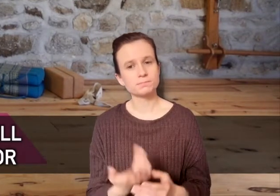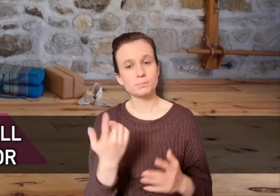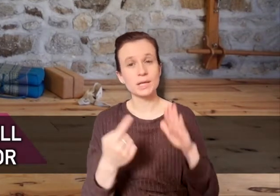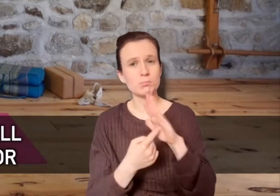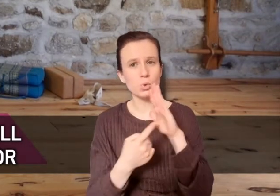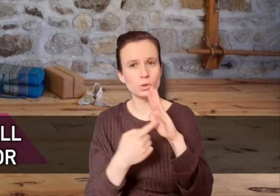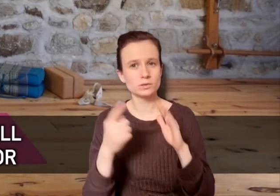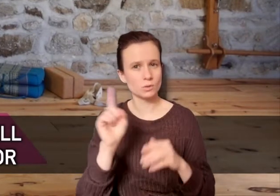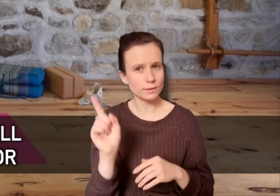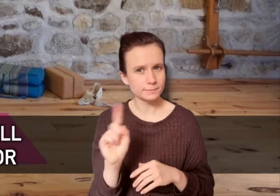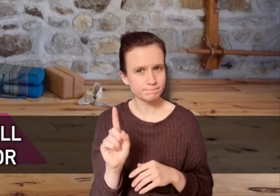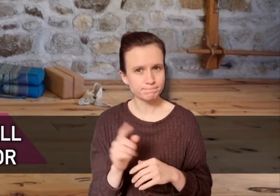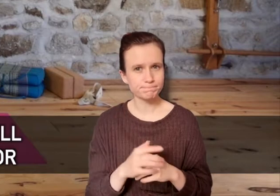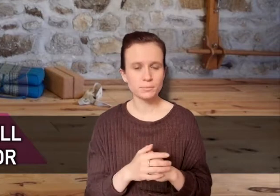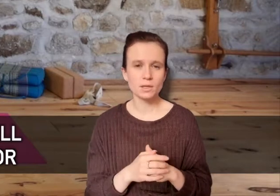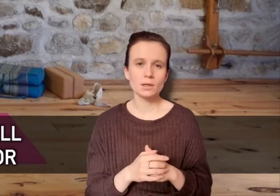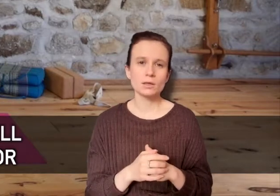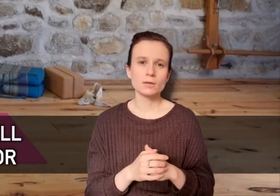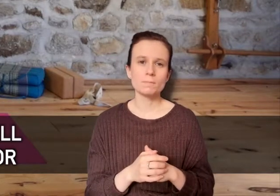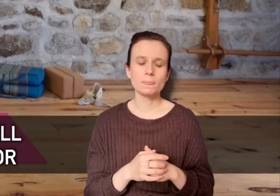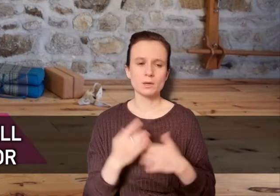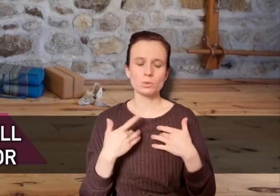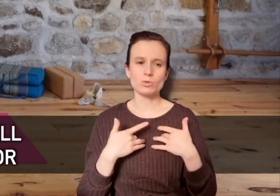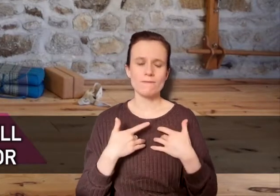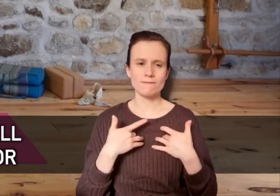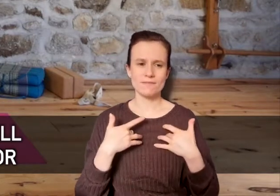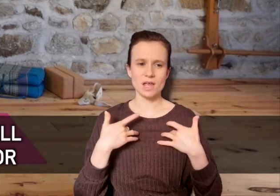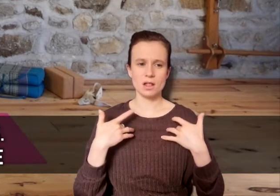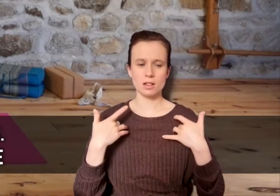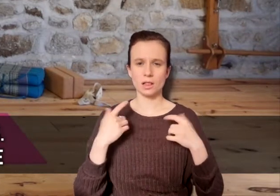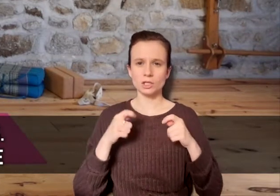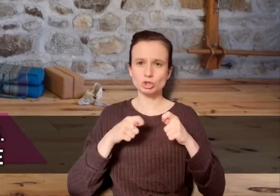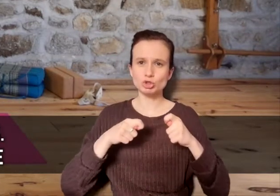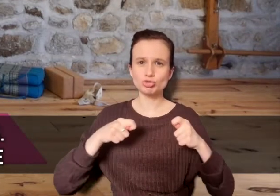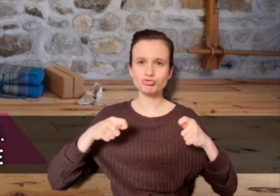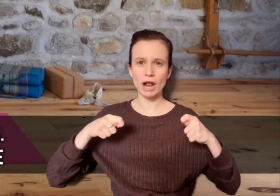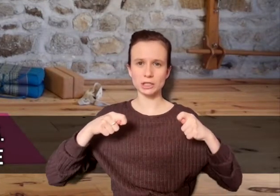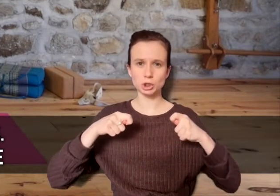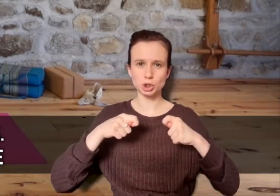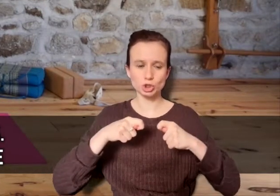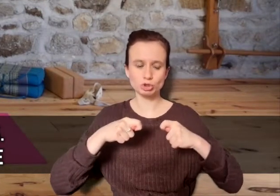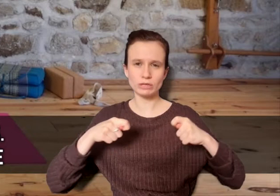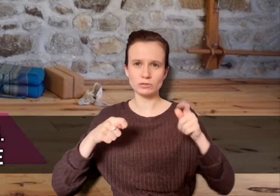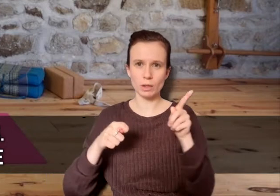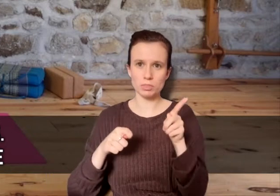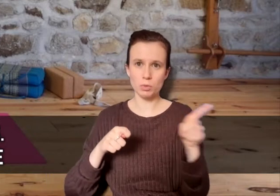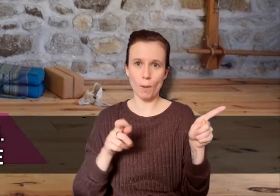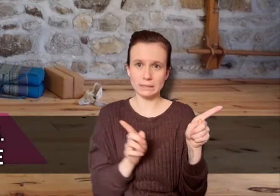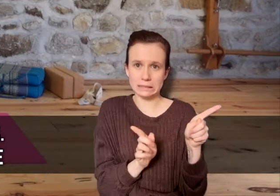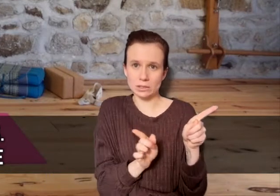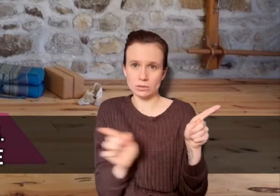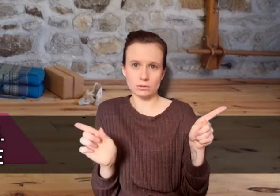have that sense of stretching or pulling in opposite directions. You're not